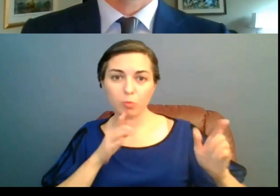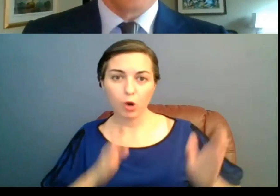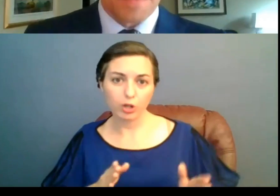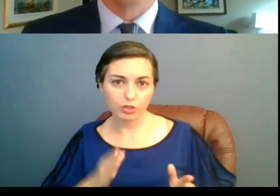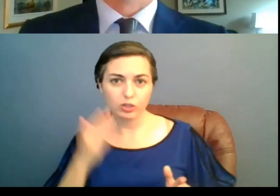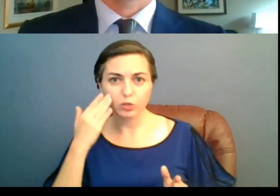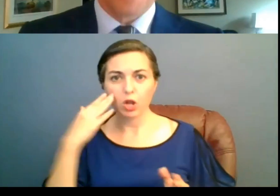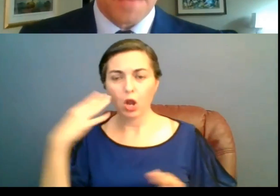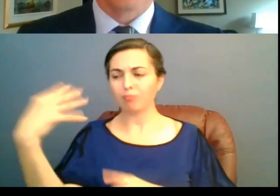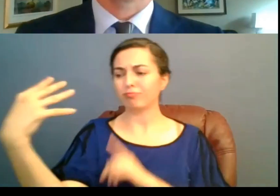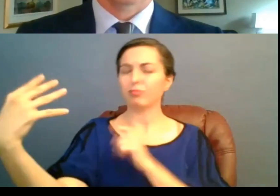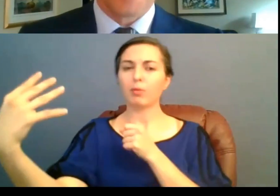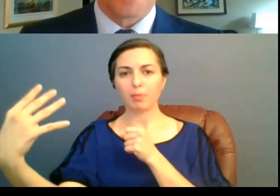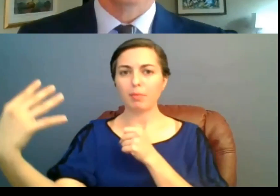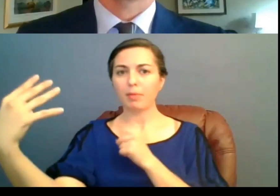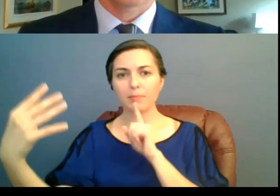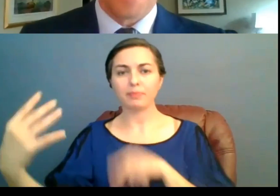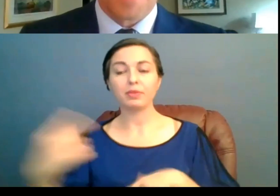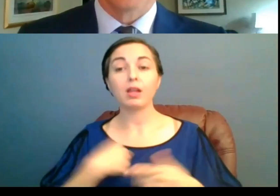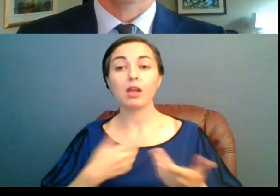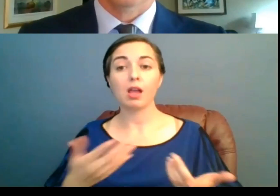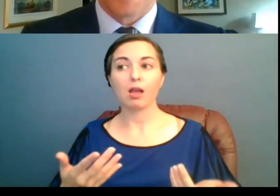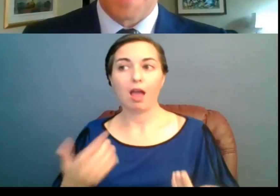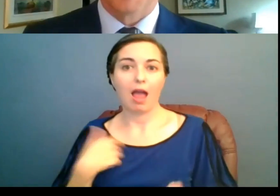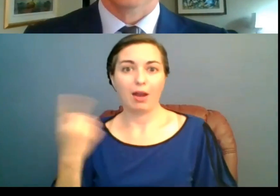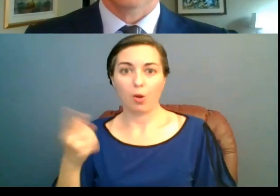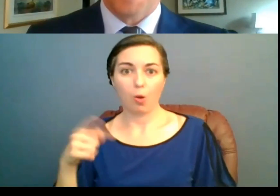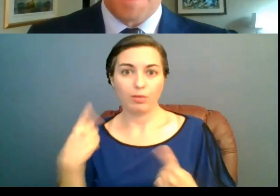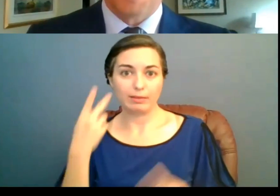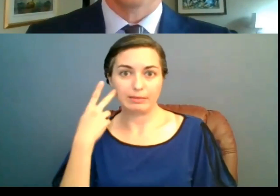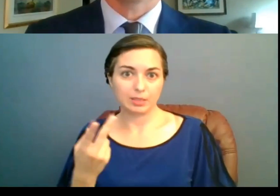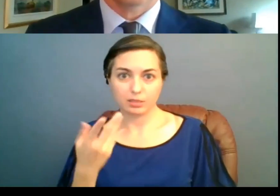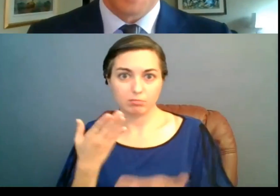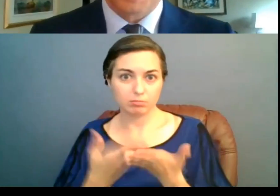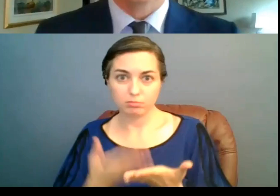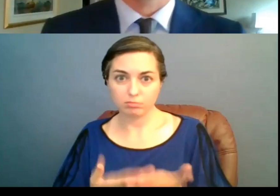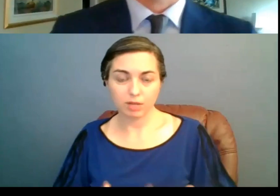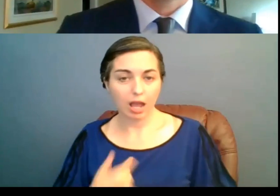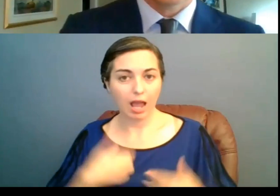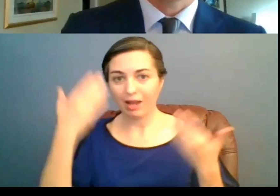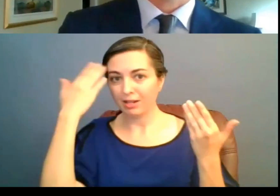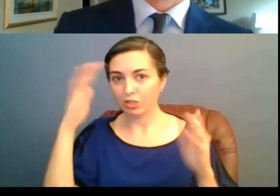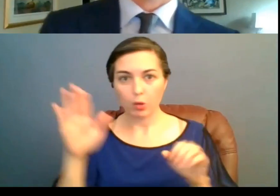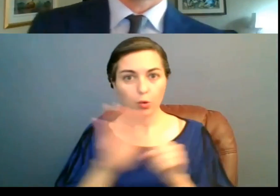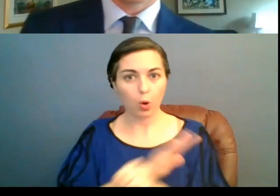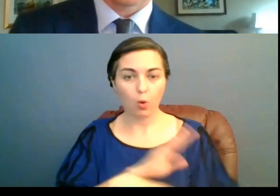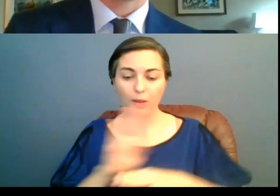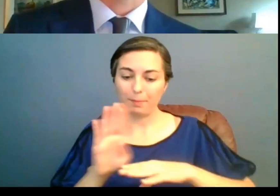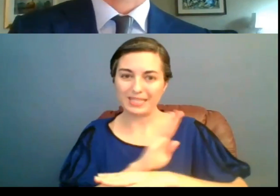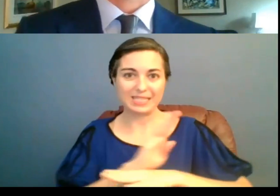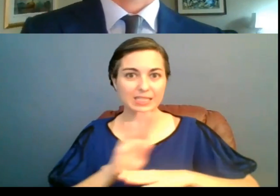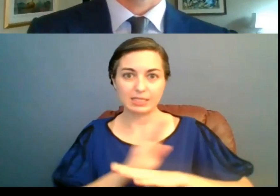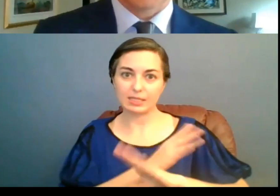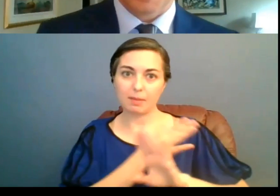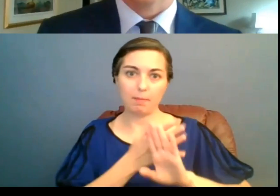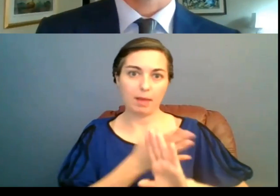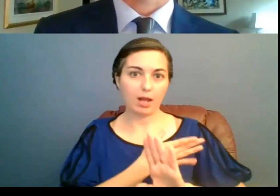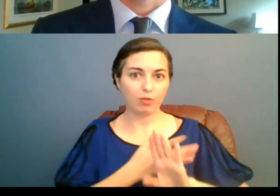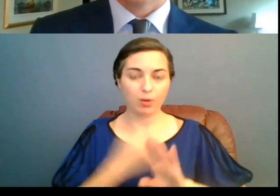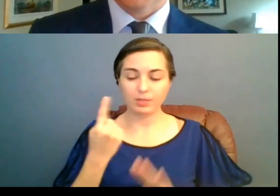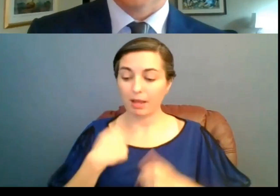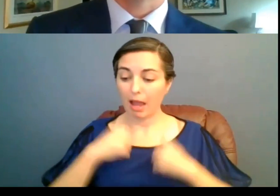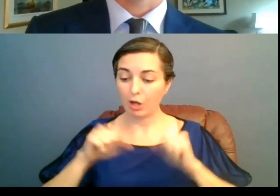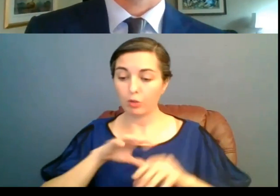Andrews of the world, the Pamela Olivers, like that's all I had seen. I didn't know that there was a whole business side that was something that I could do.